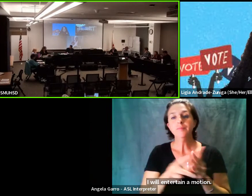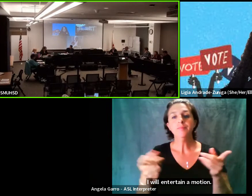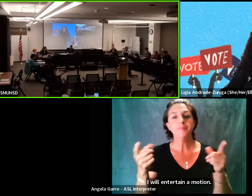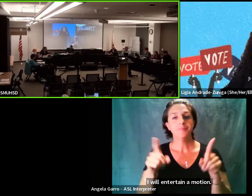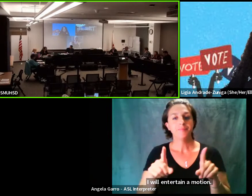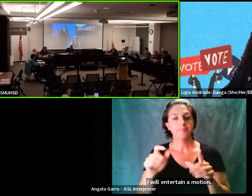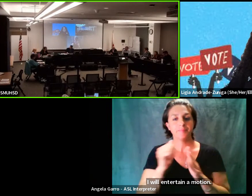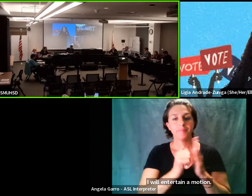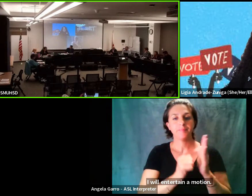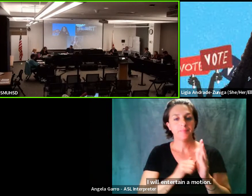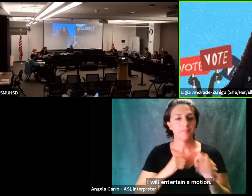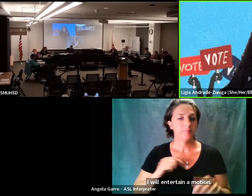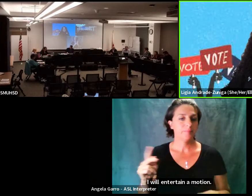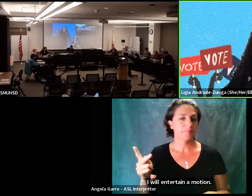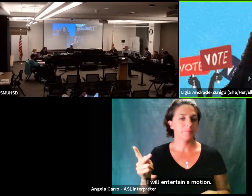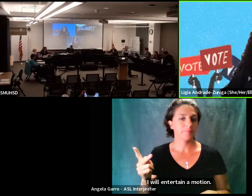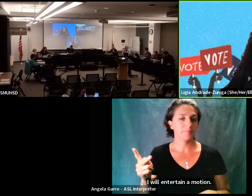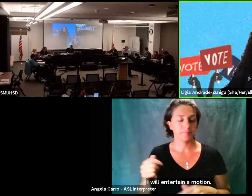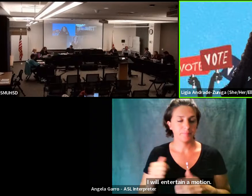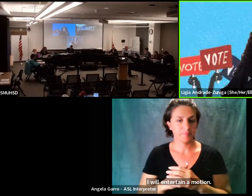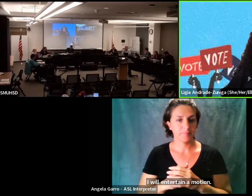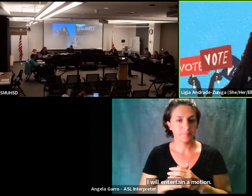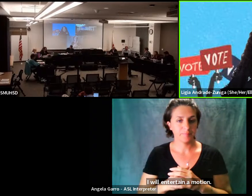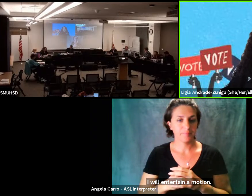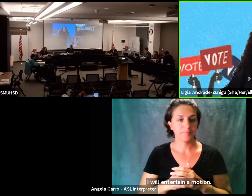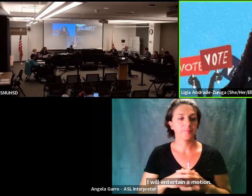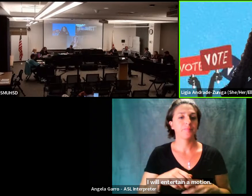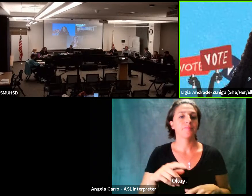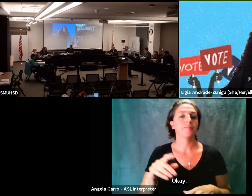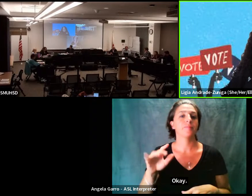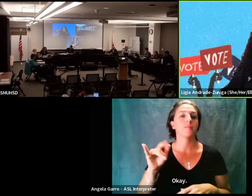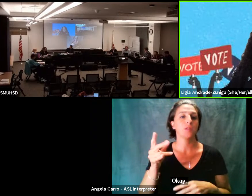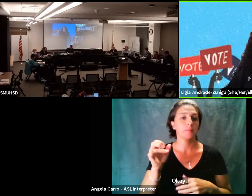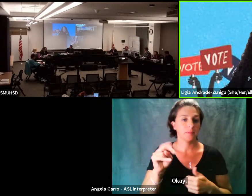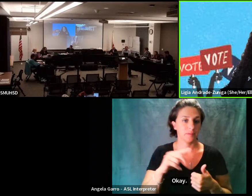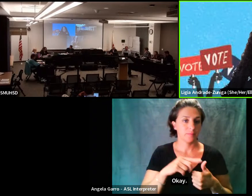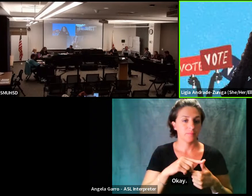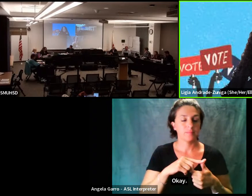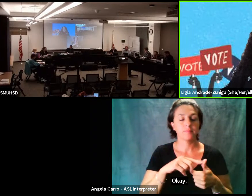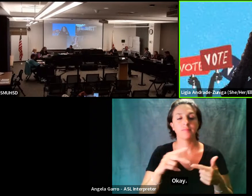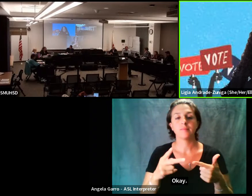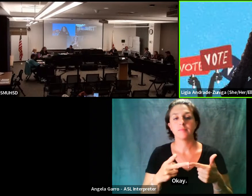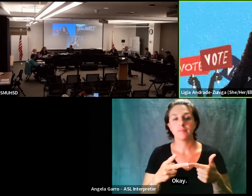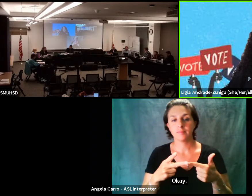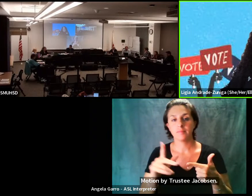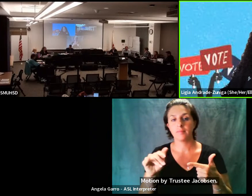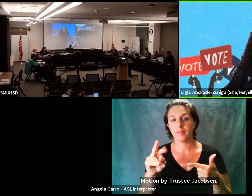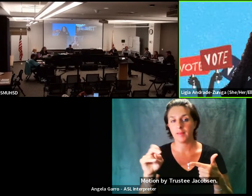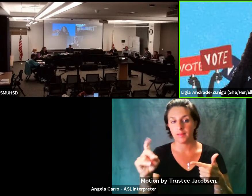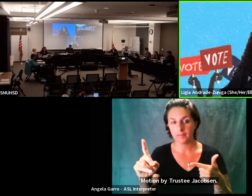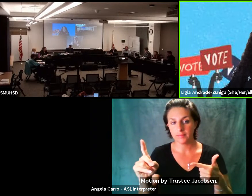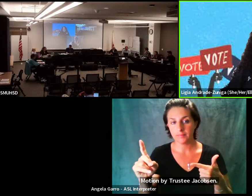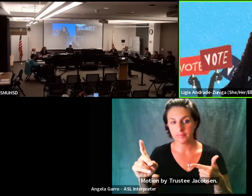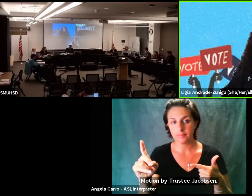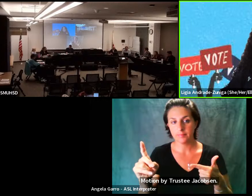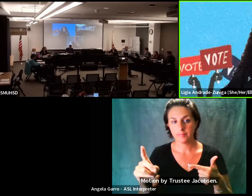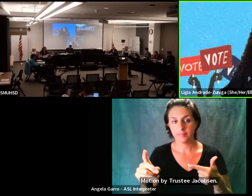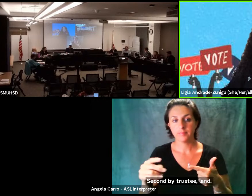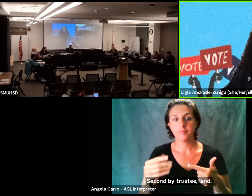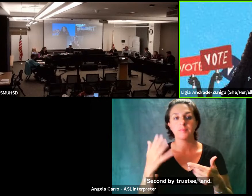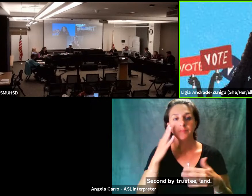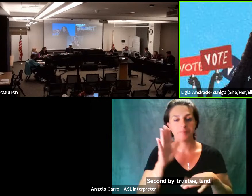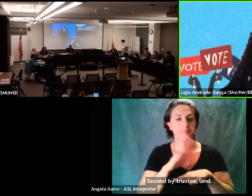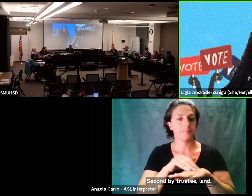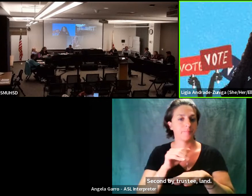agenda. Second. Okay, motion by Trustee Jacobson, second by Trustee Land. I will take a roll